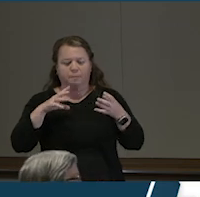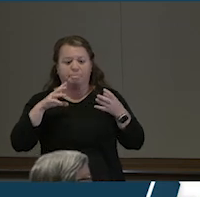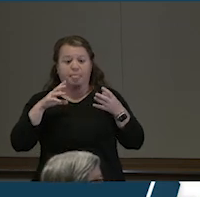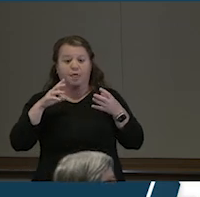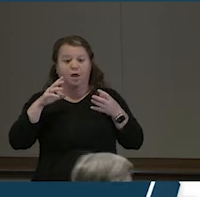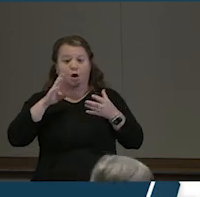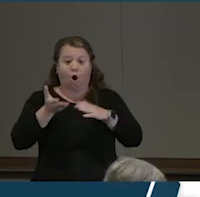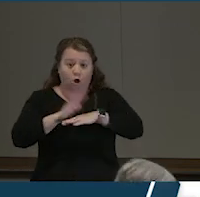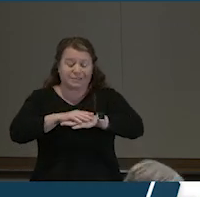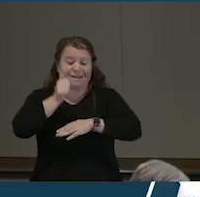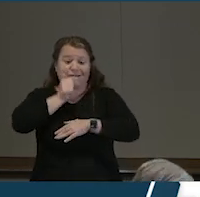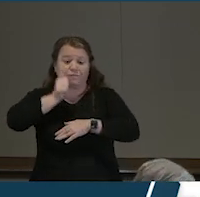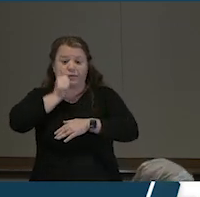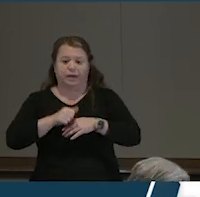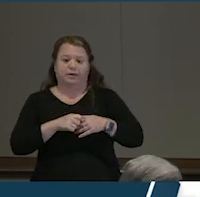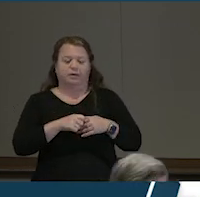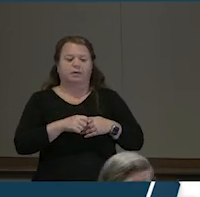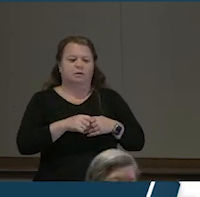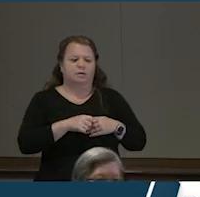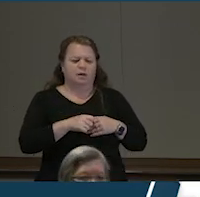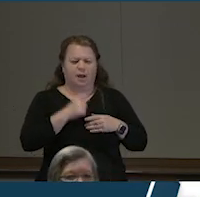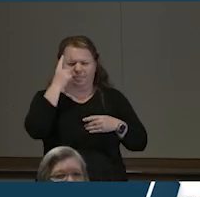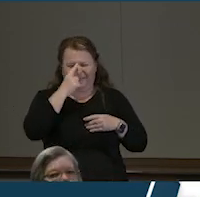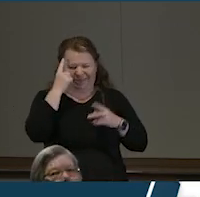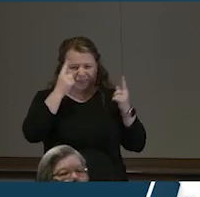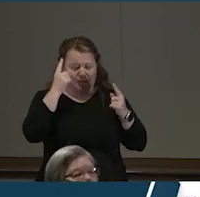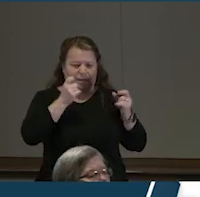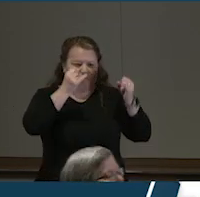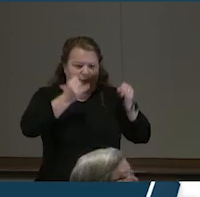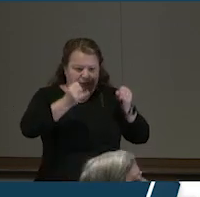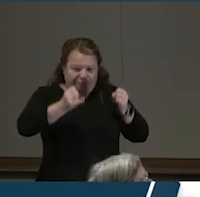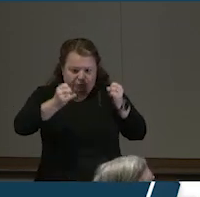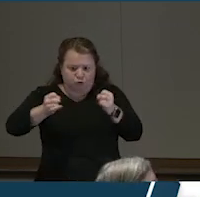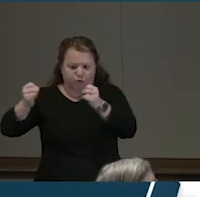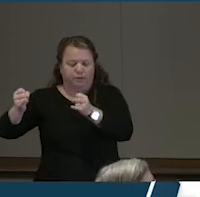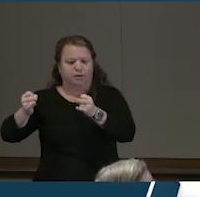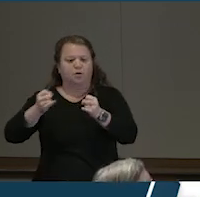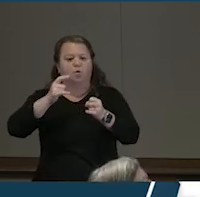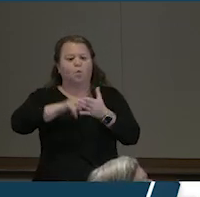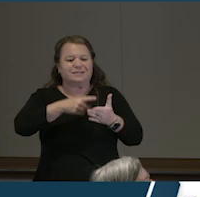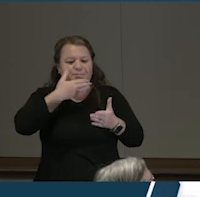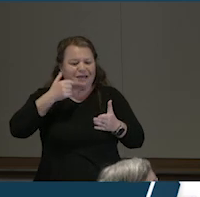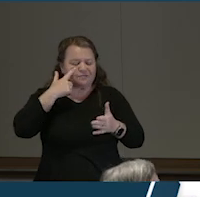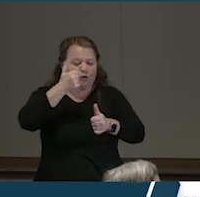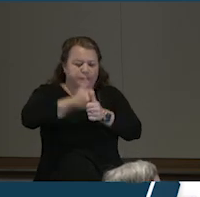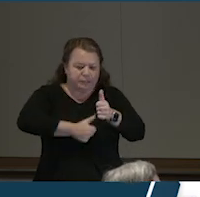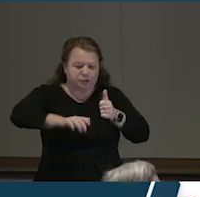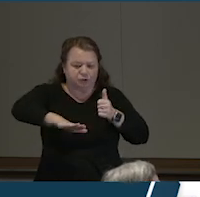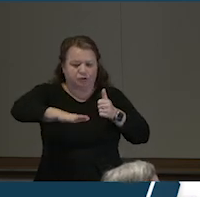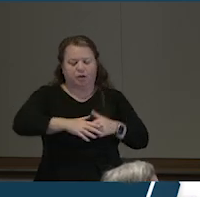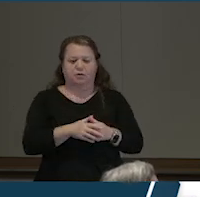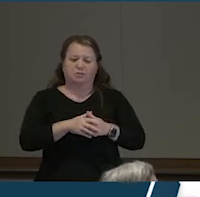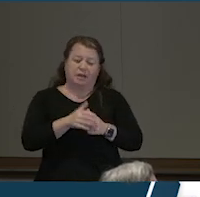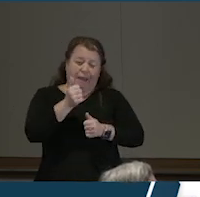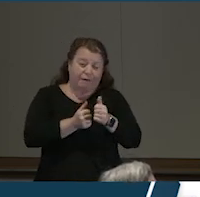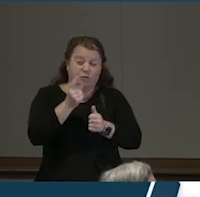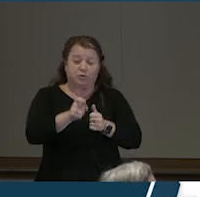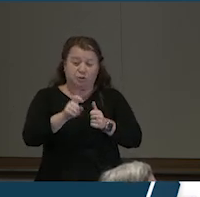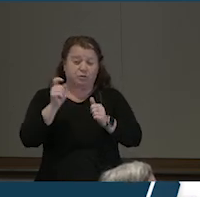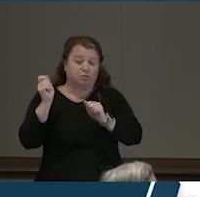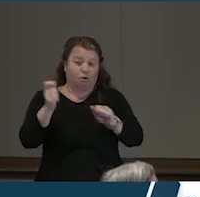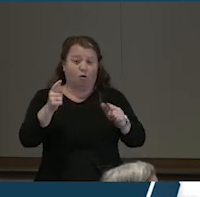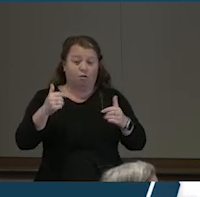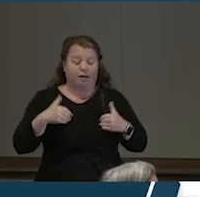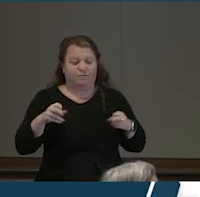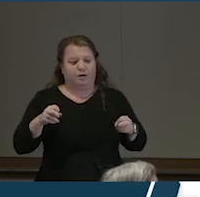to look at what the best opportunities of inclusive education is for them. I believe every child should have an opportunity to be around